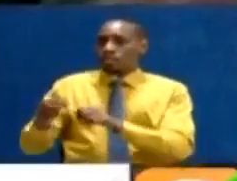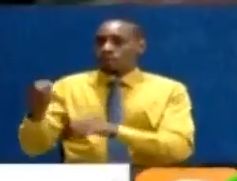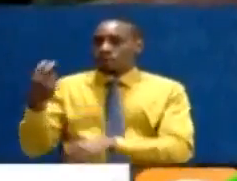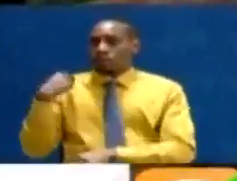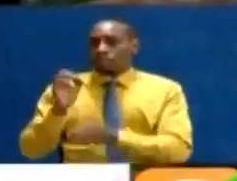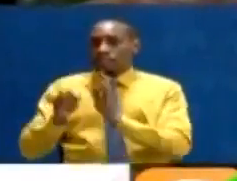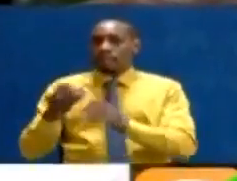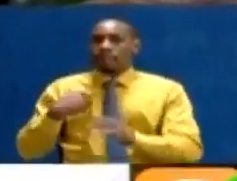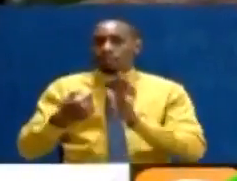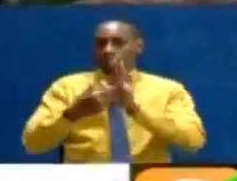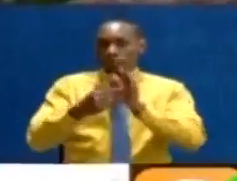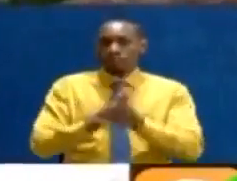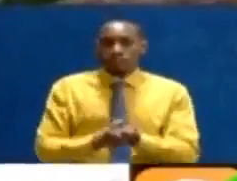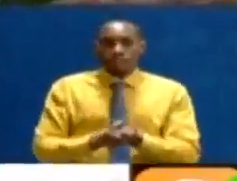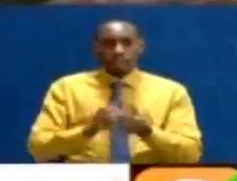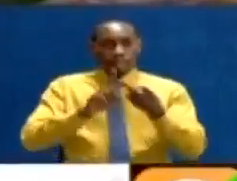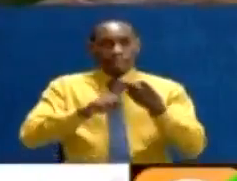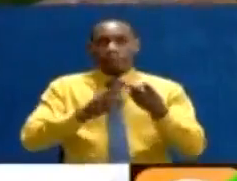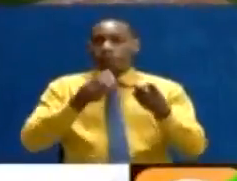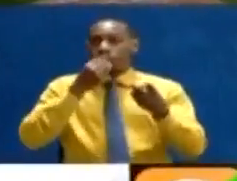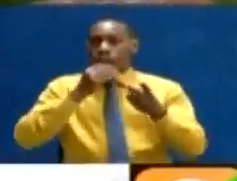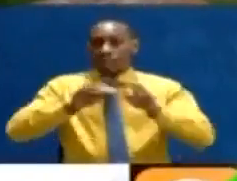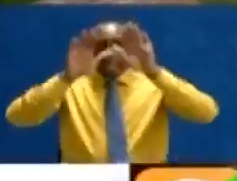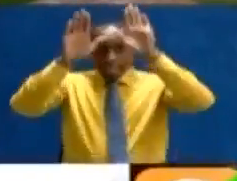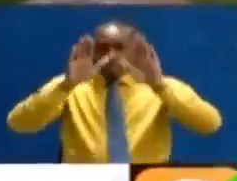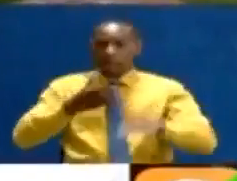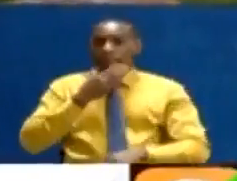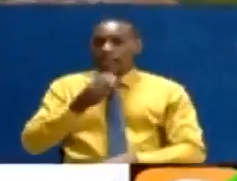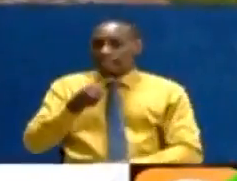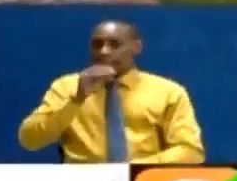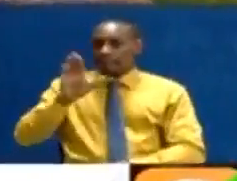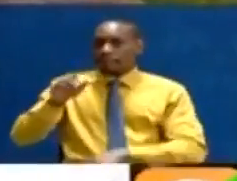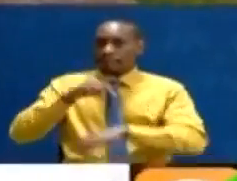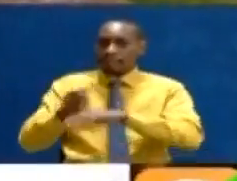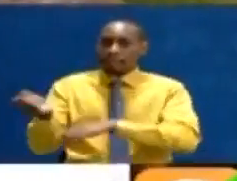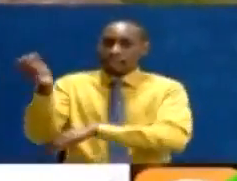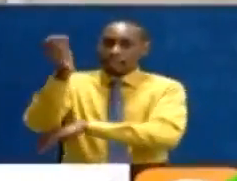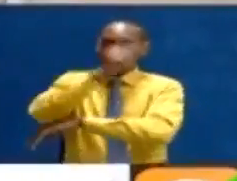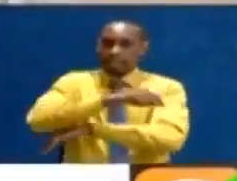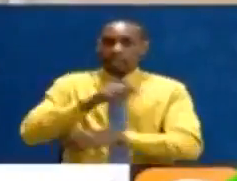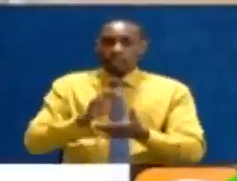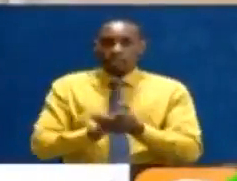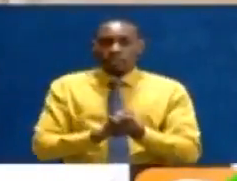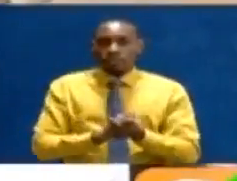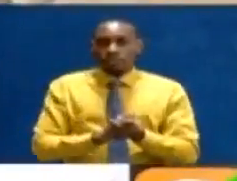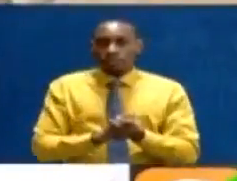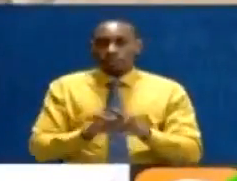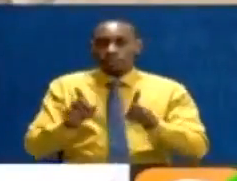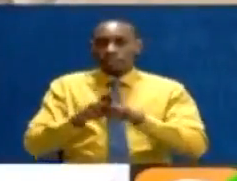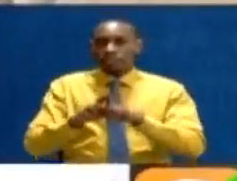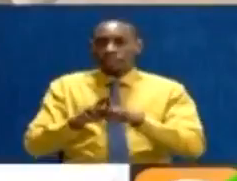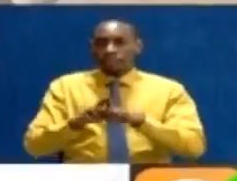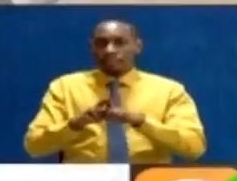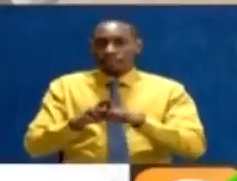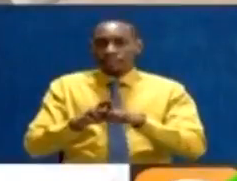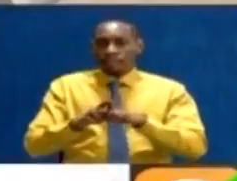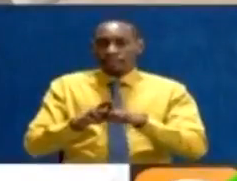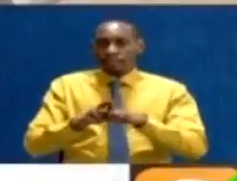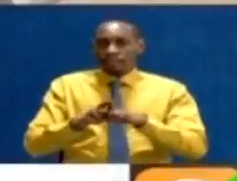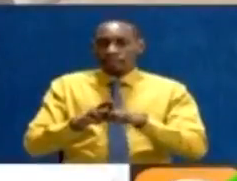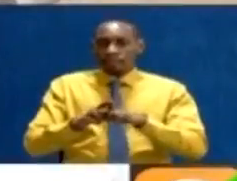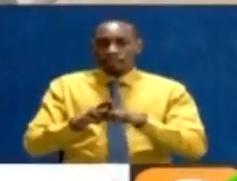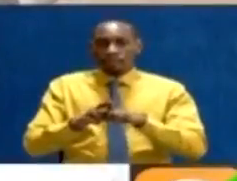any symptoms. In addition, nutrition is very key. Thomas has to eat 5 meals in a day, avoid sharp objects that can cause wounds. Ni nguvu